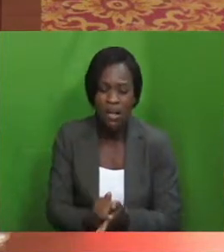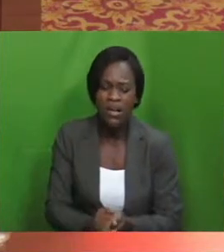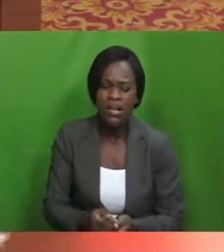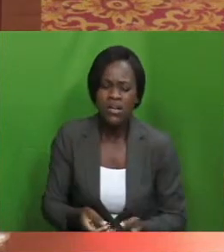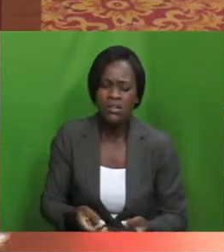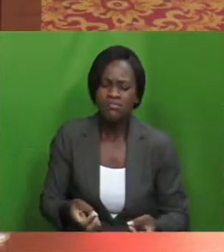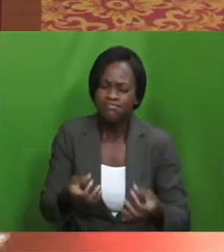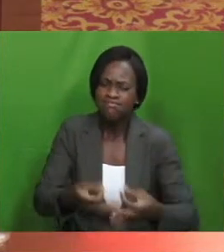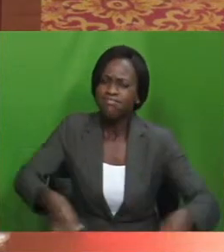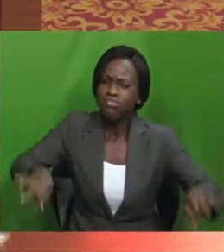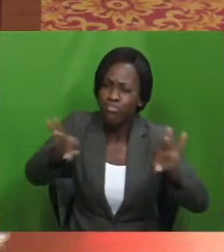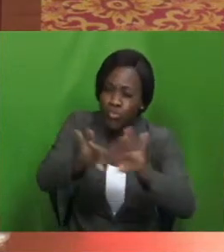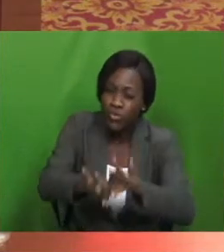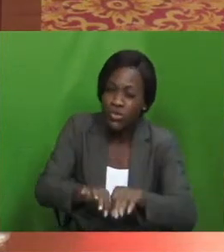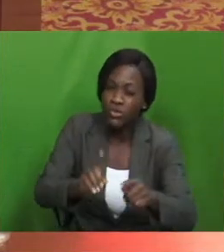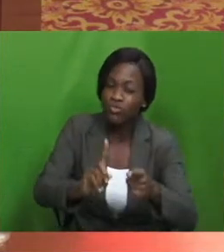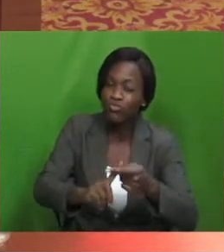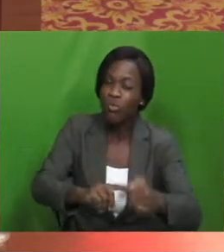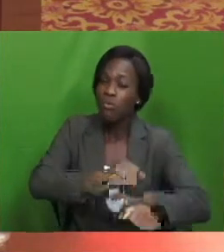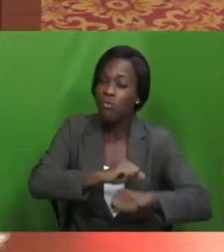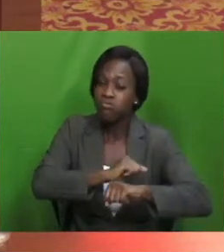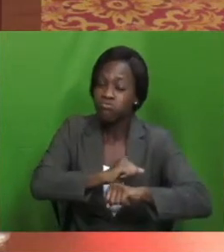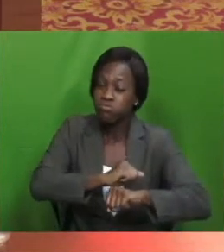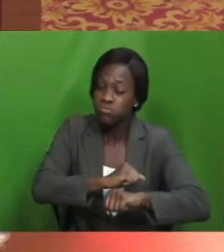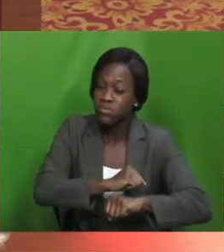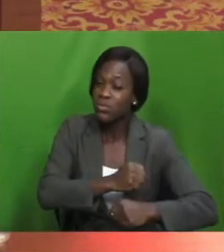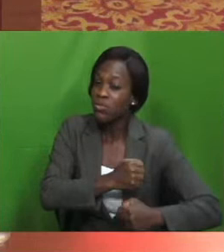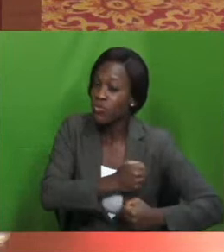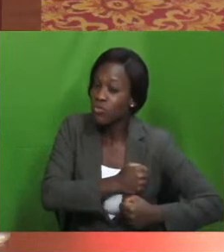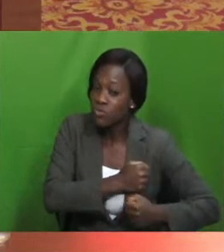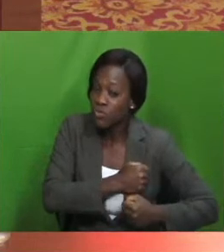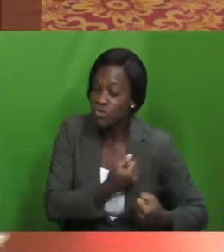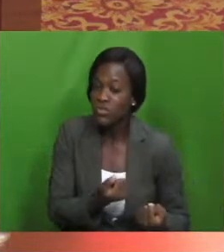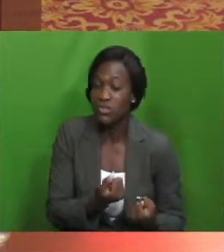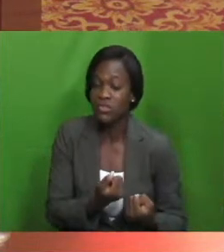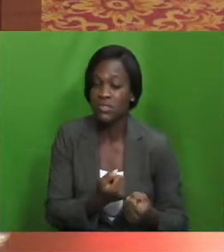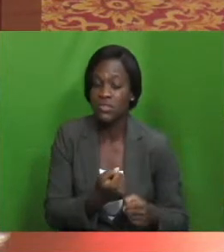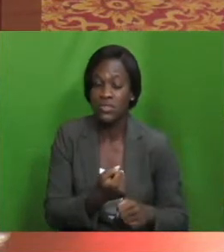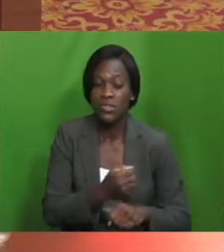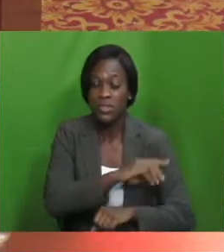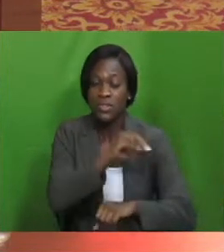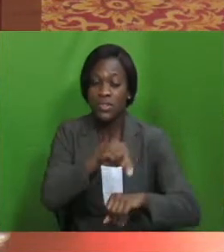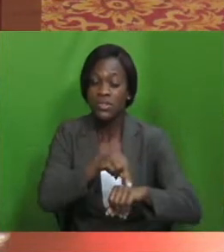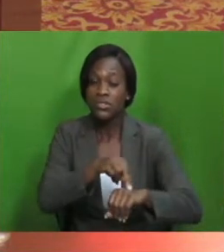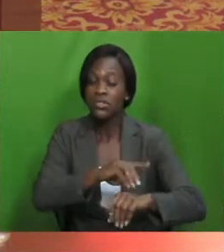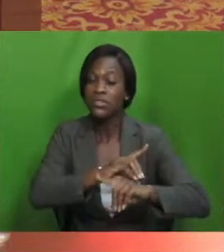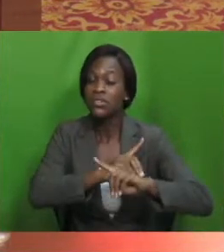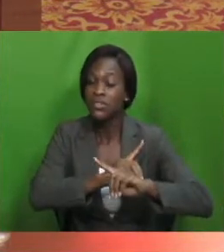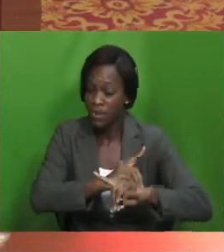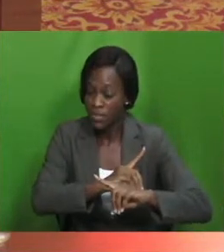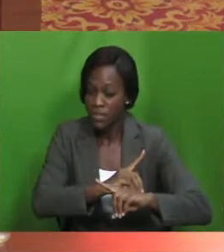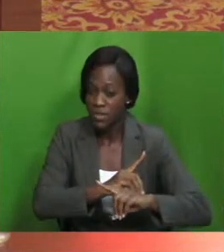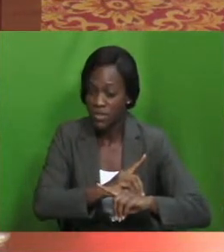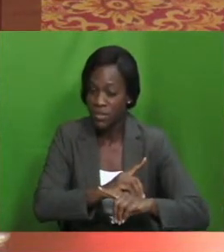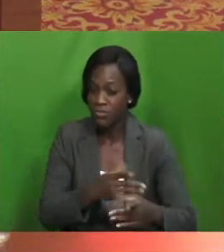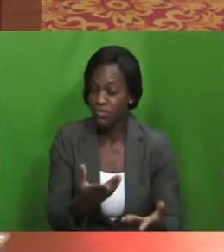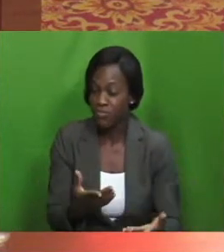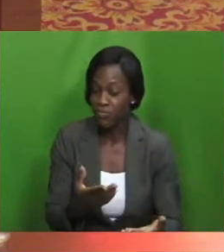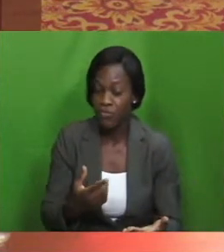the security forces and intelligence agencies. This House is privy